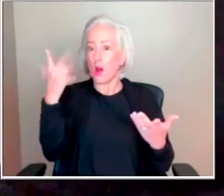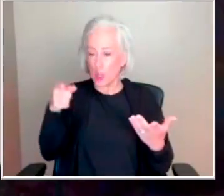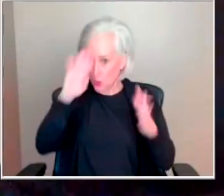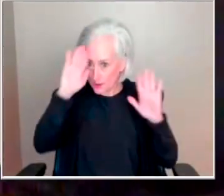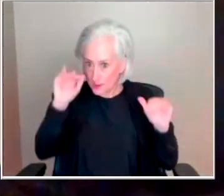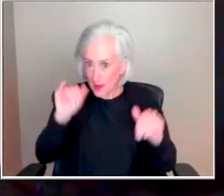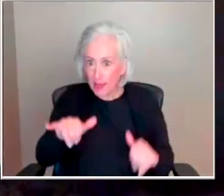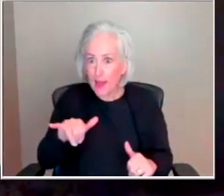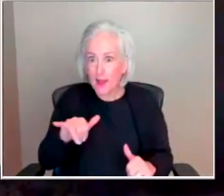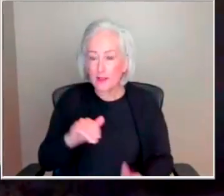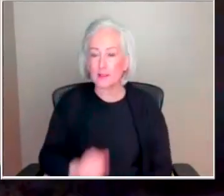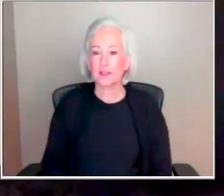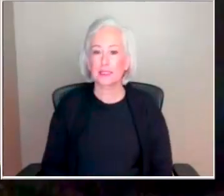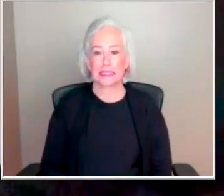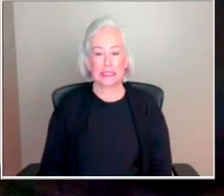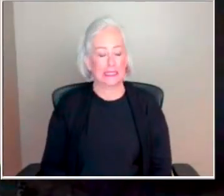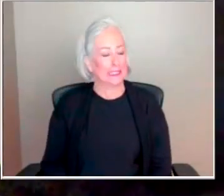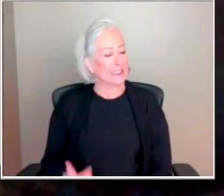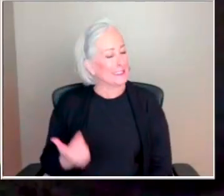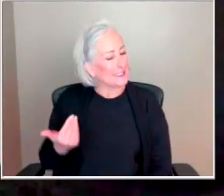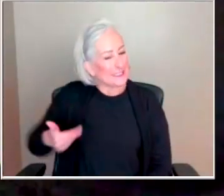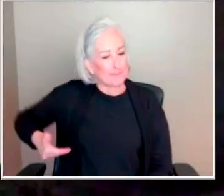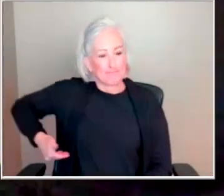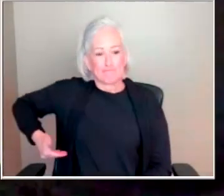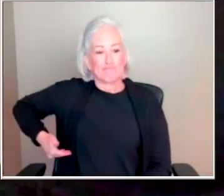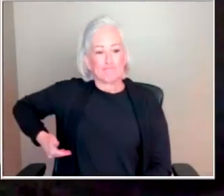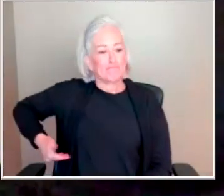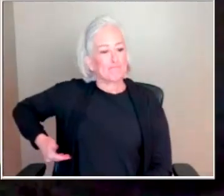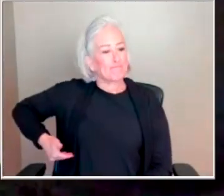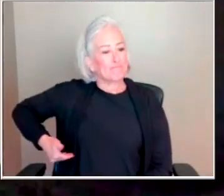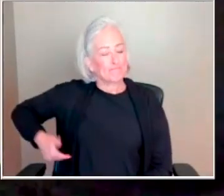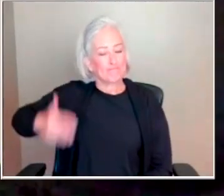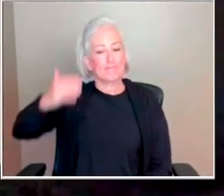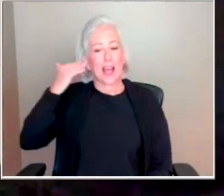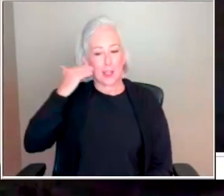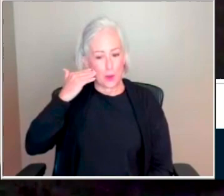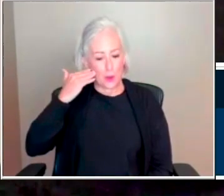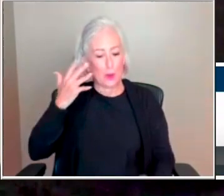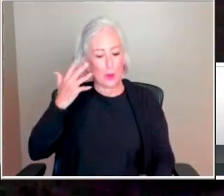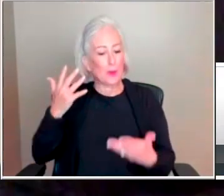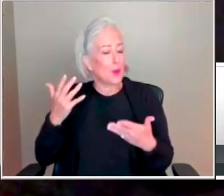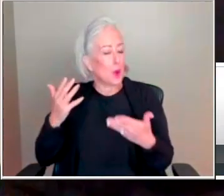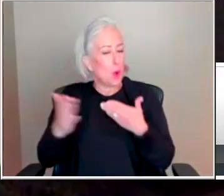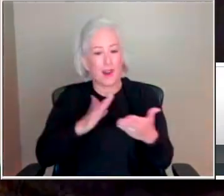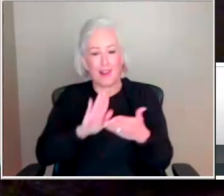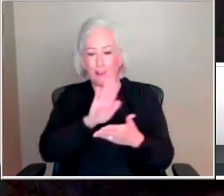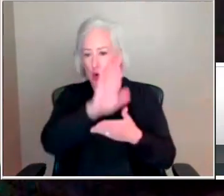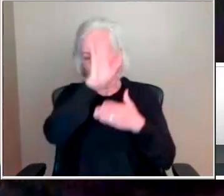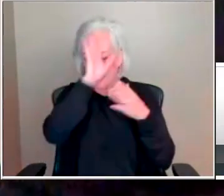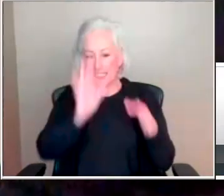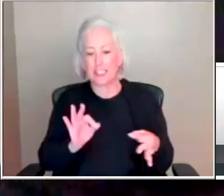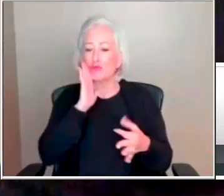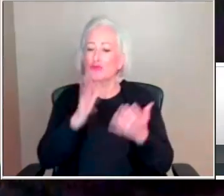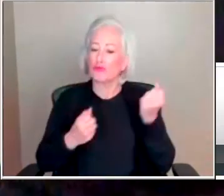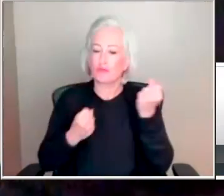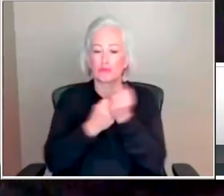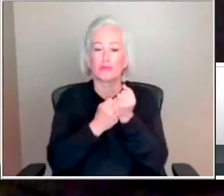I just kind of knew that, whatever decision that she made, that I was going to support